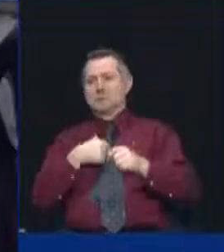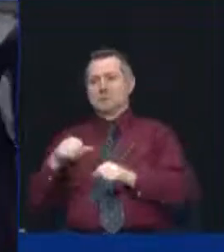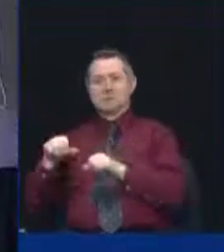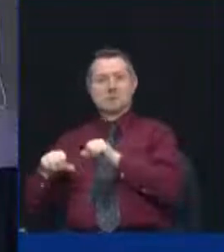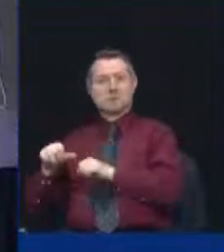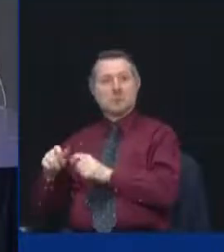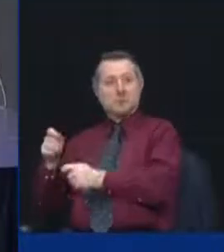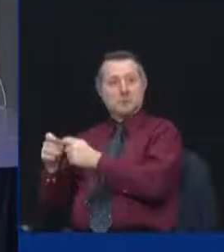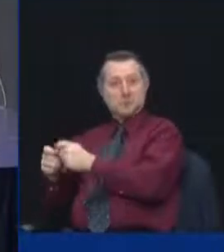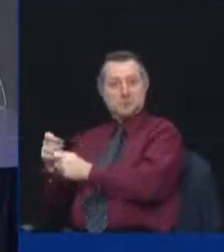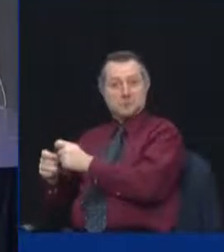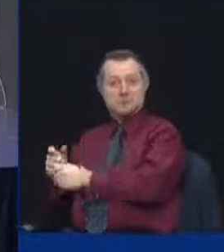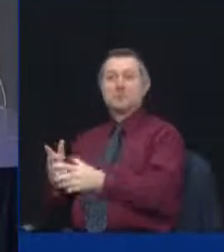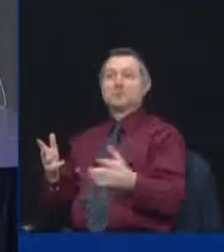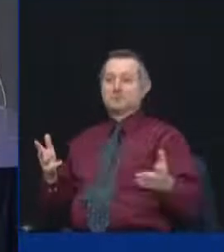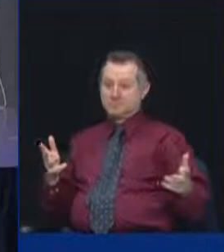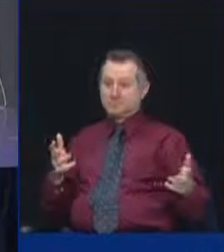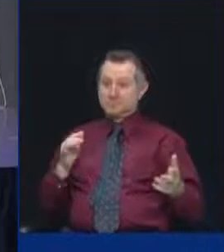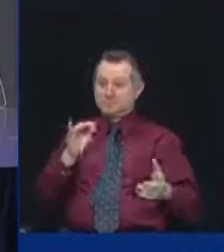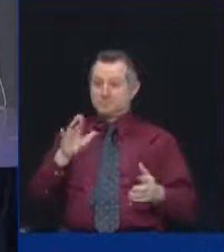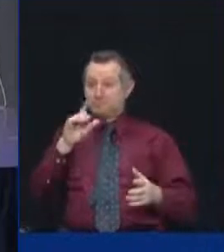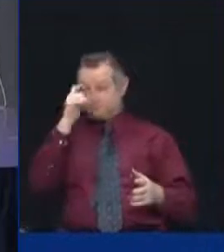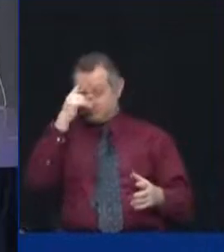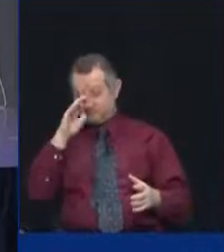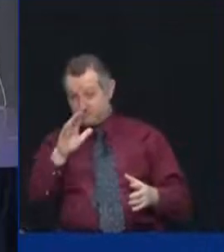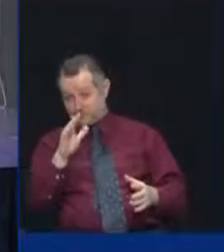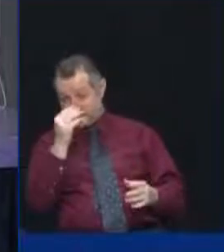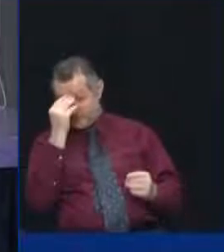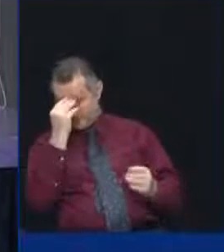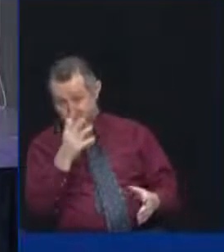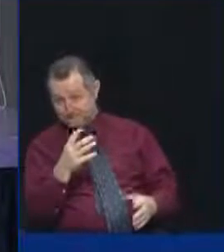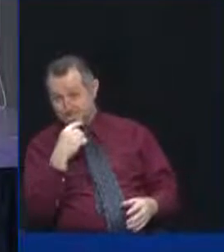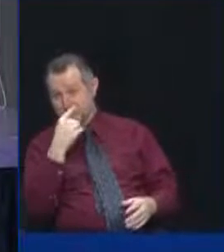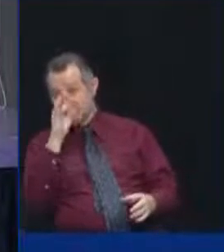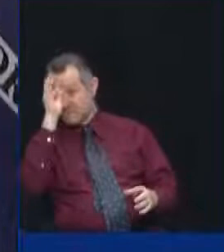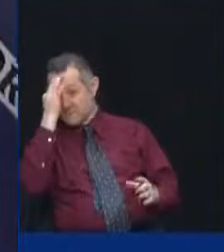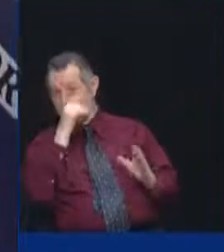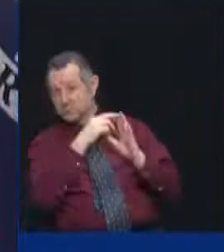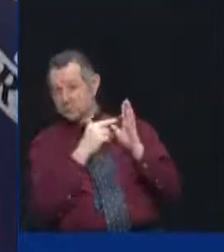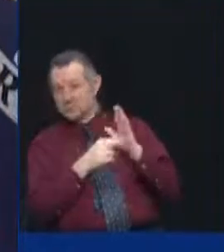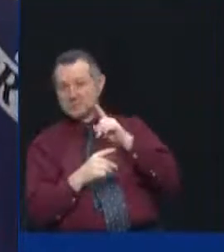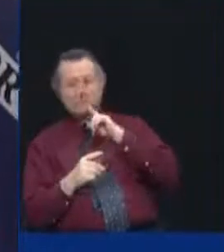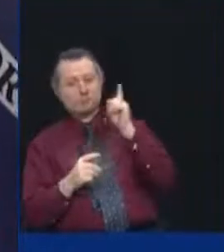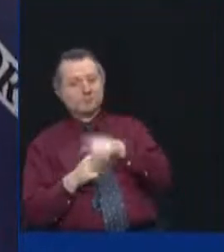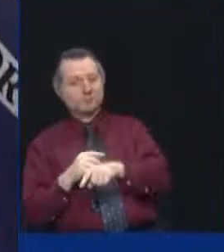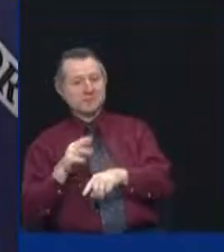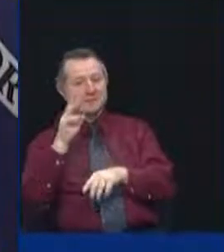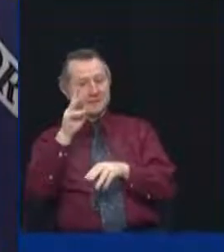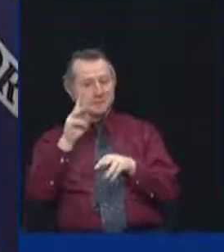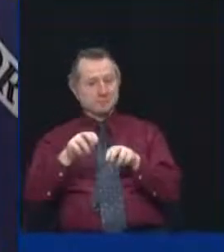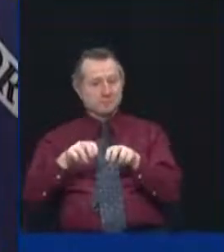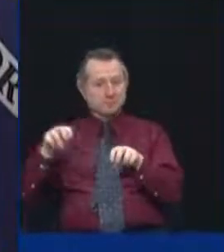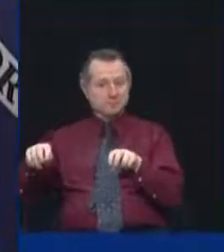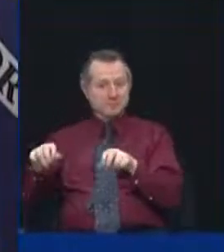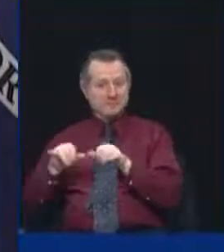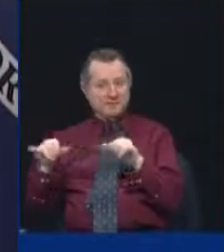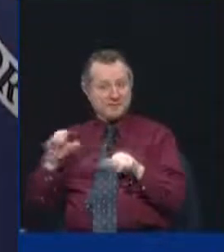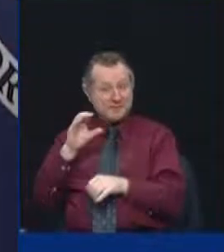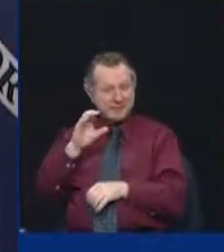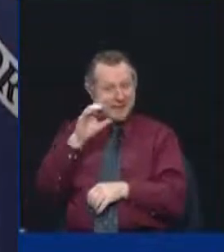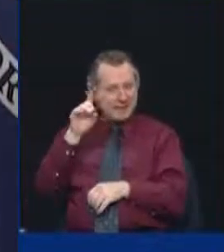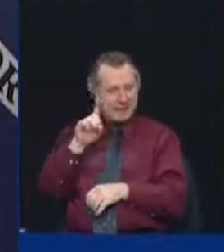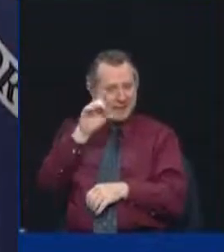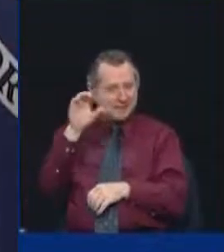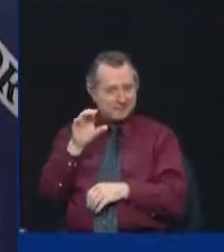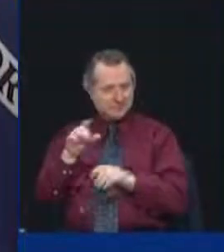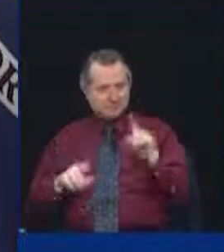evolves. Yeah, it's a federal rule that says 6 feet, right? That's the CDC. That's why you